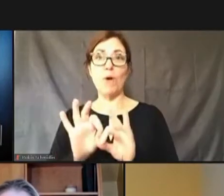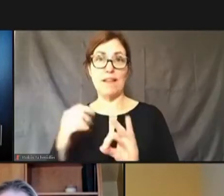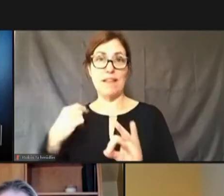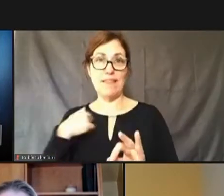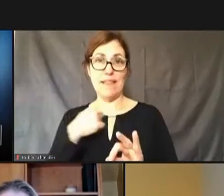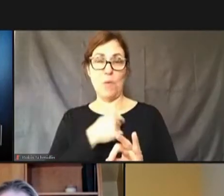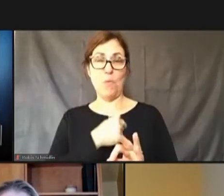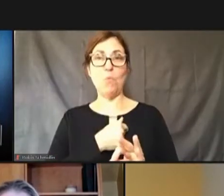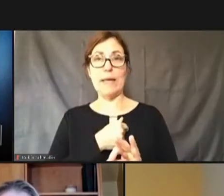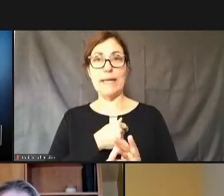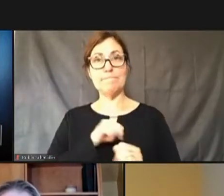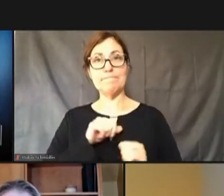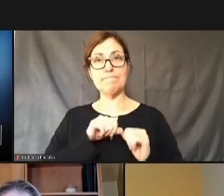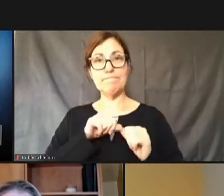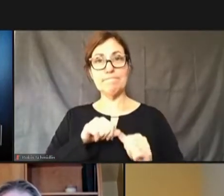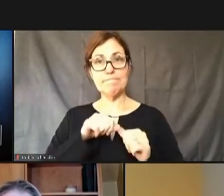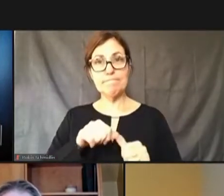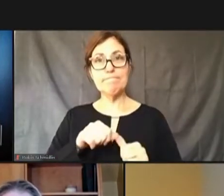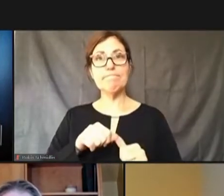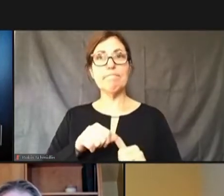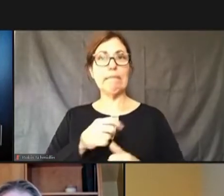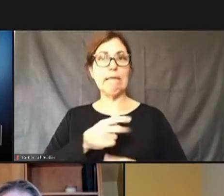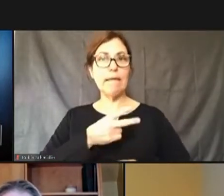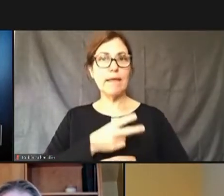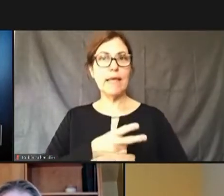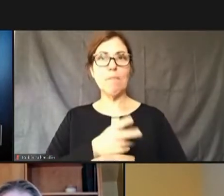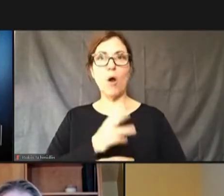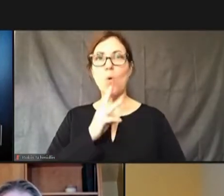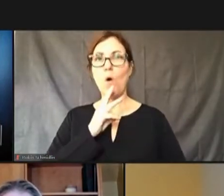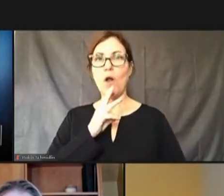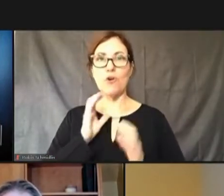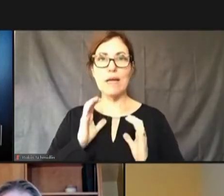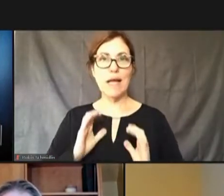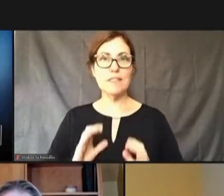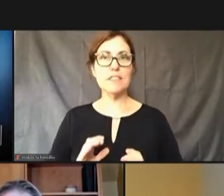water customers